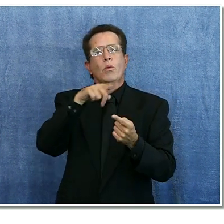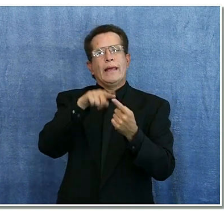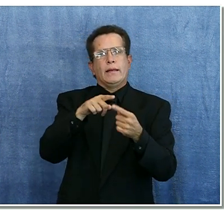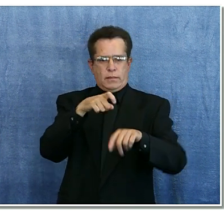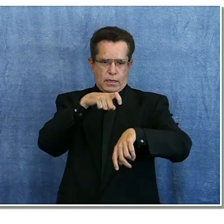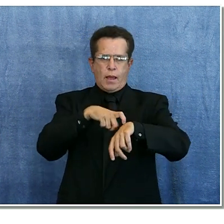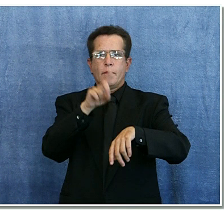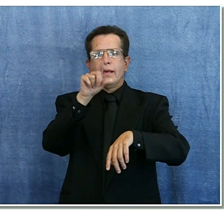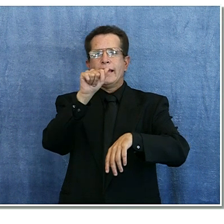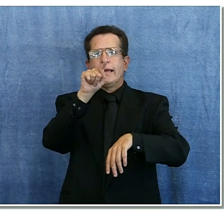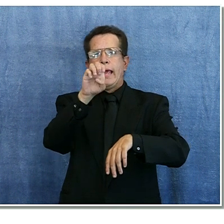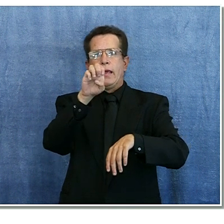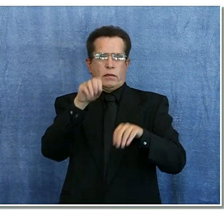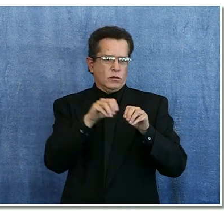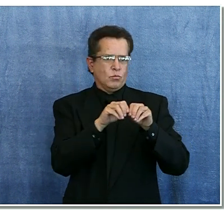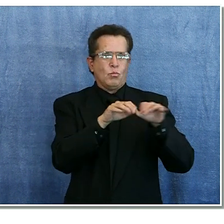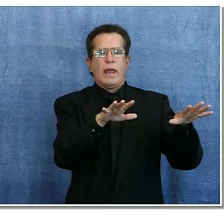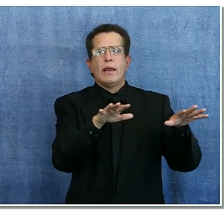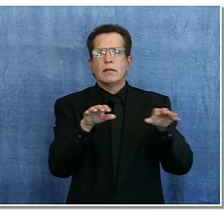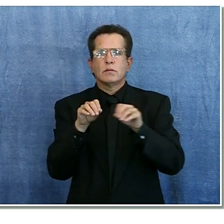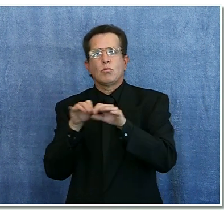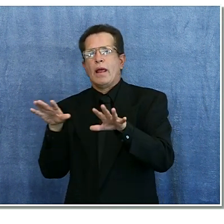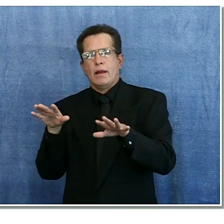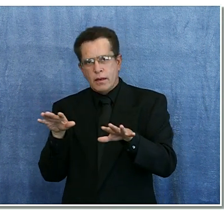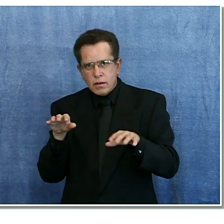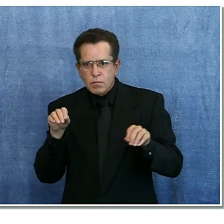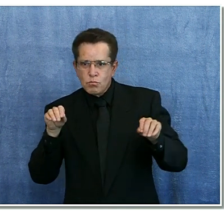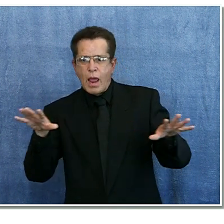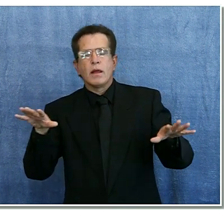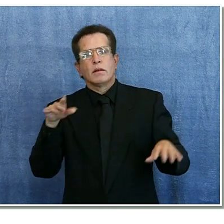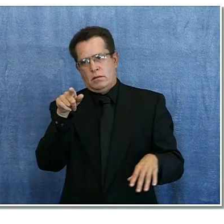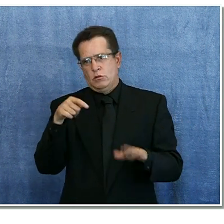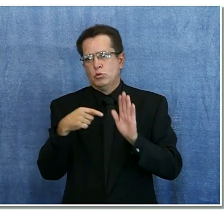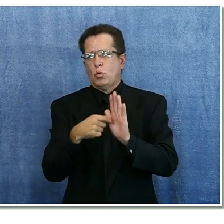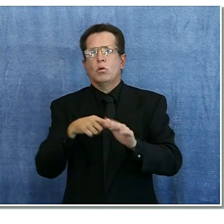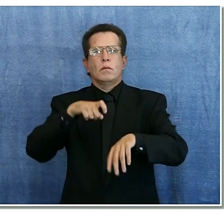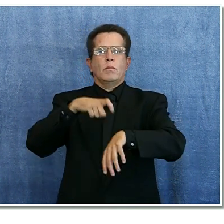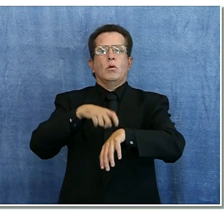illness of a particular case. And you can see that